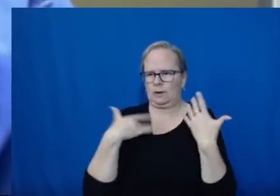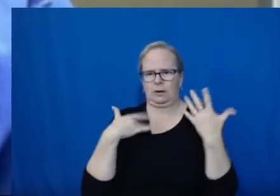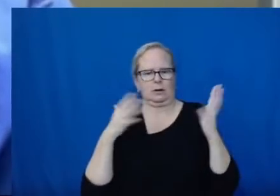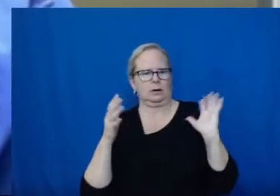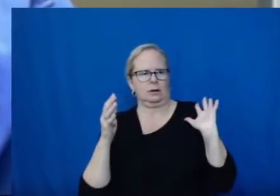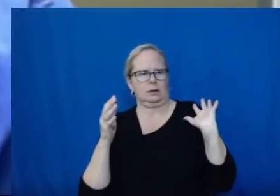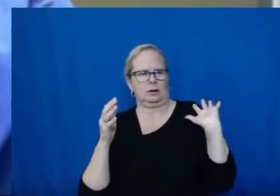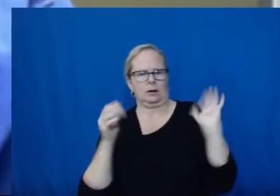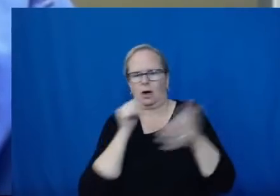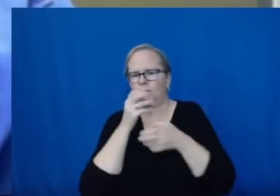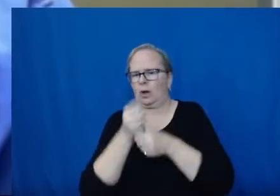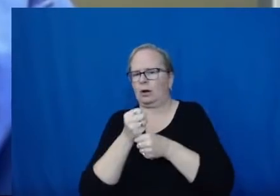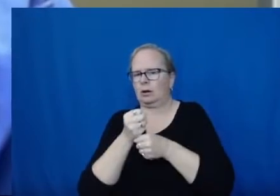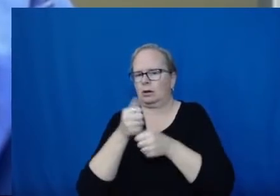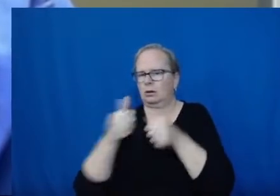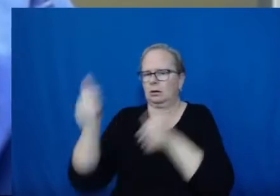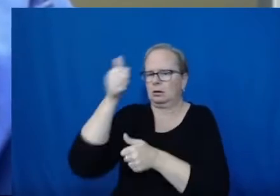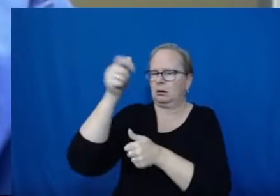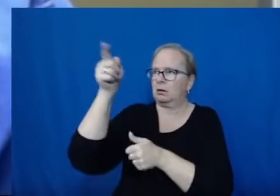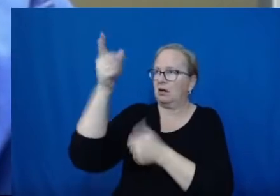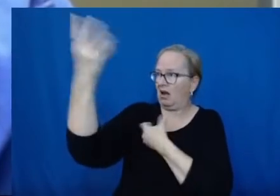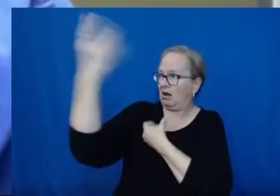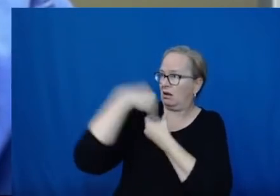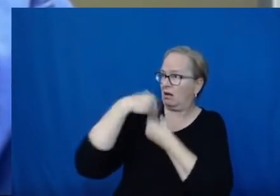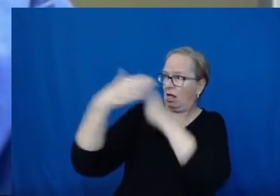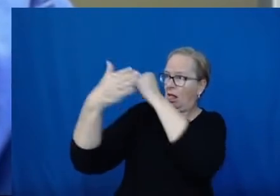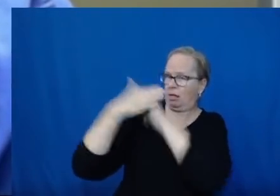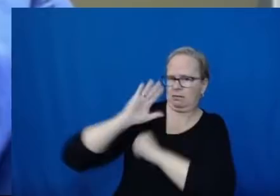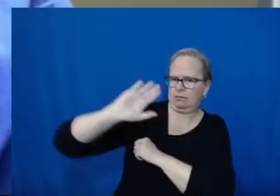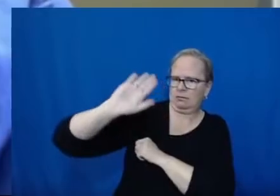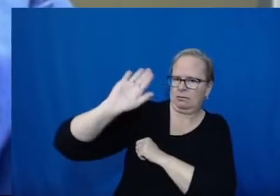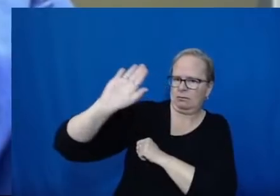government overreach. And it's become such